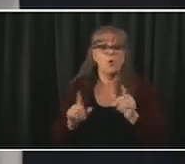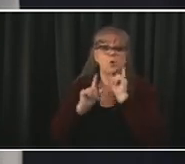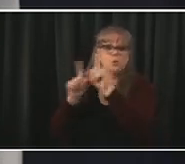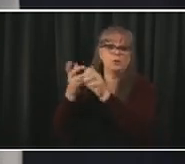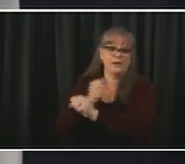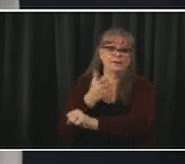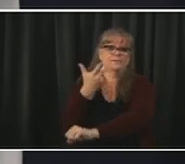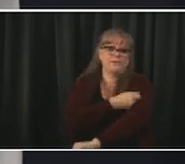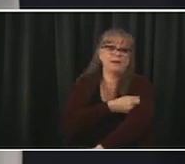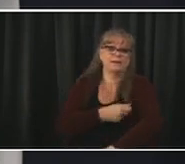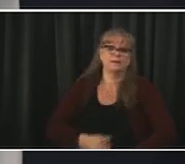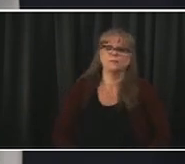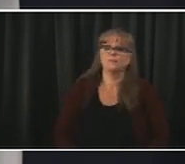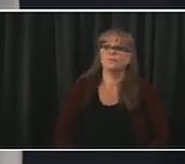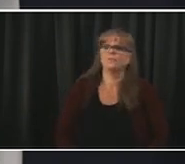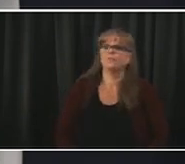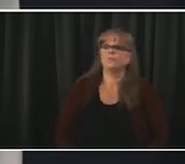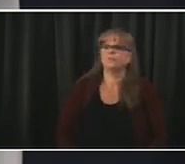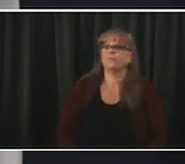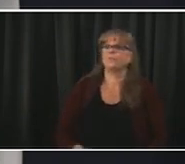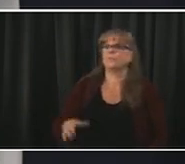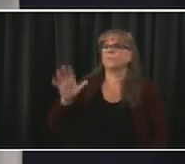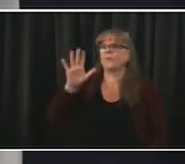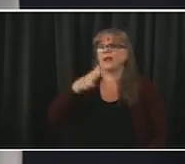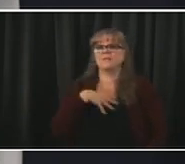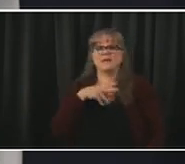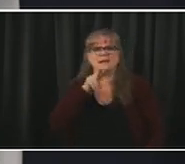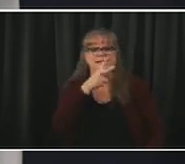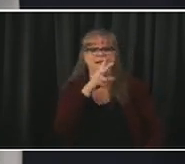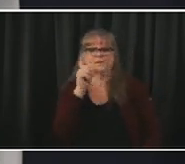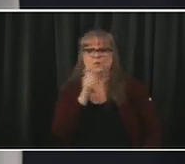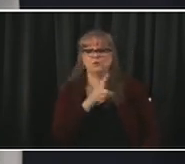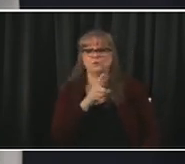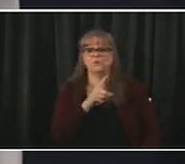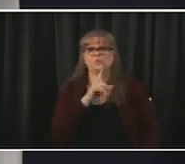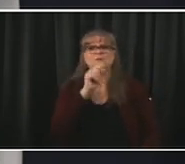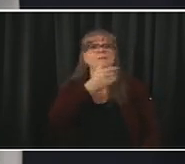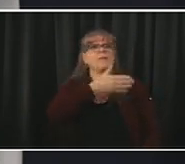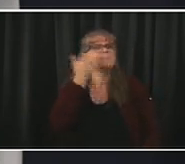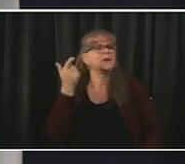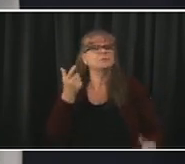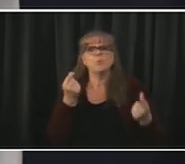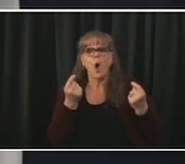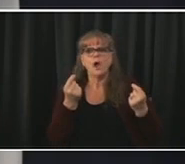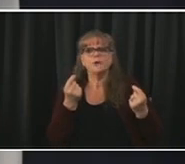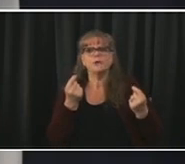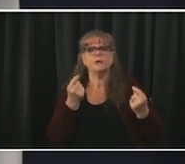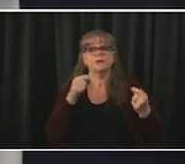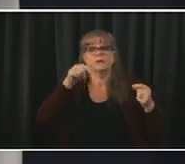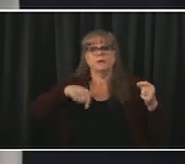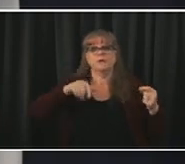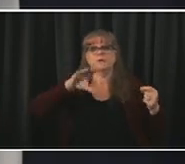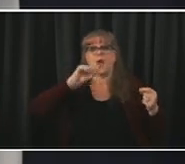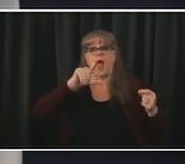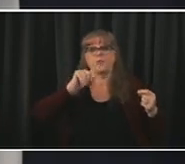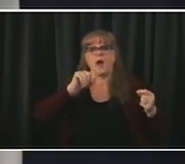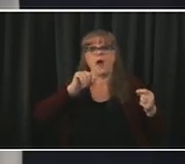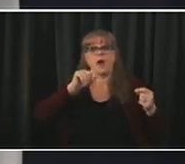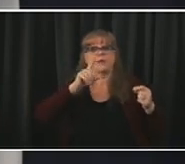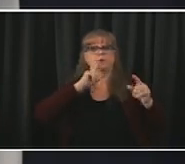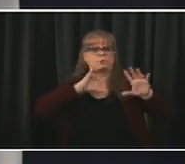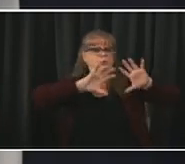I'd like to also ask today, what's your best guess for Colorado to approach something like herd immunity. And what would you define as herd